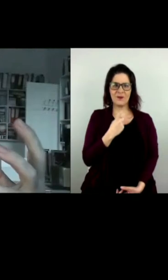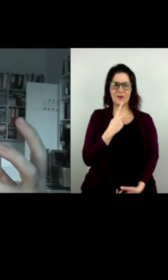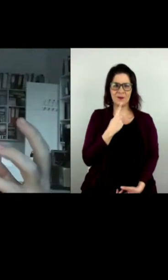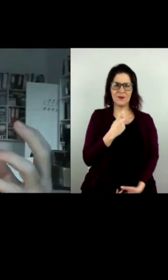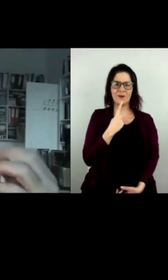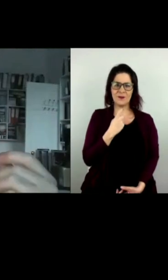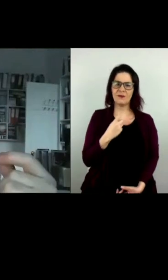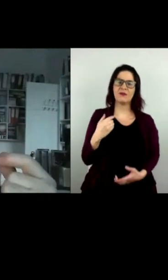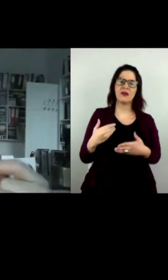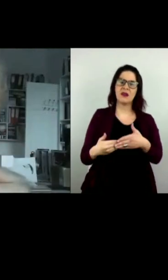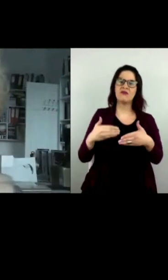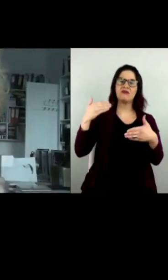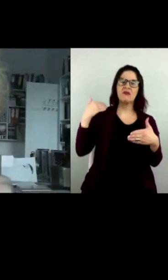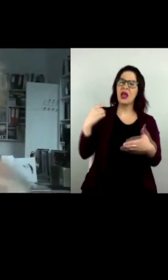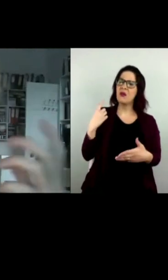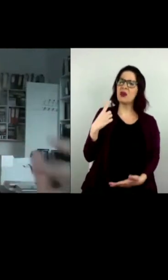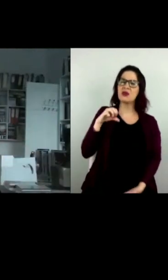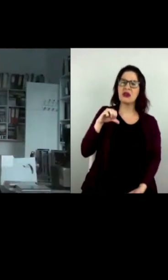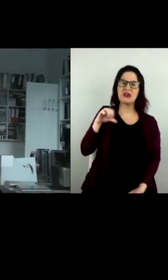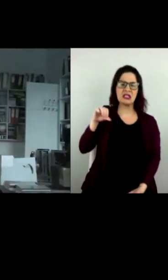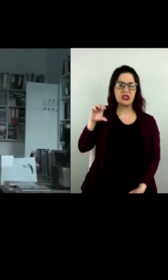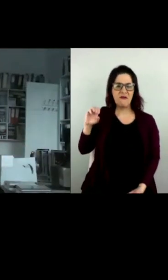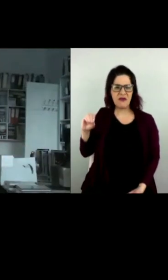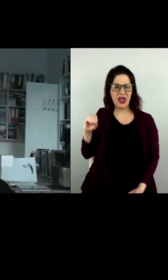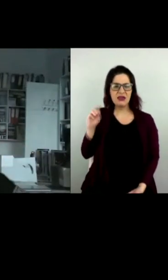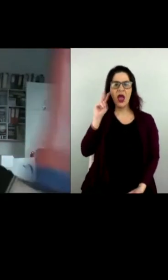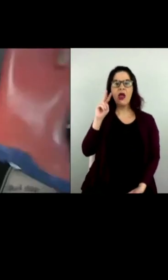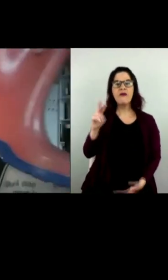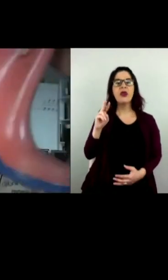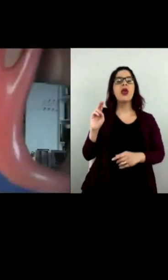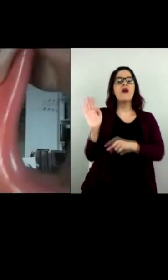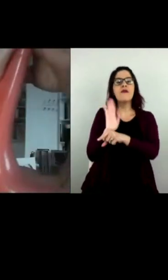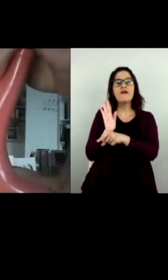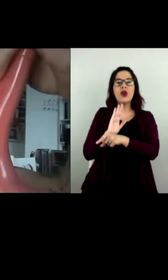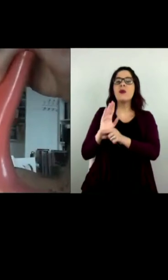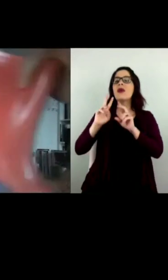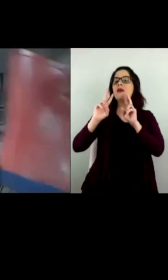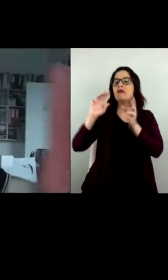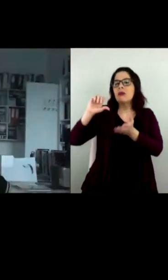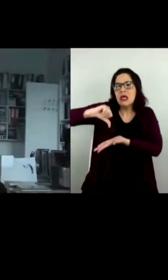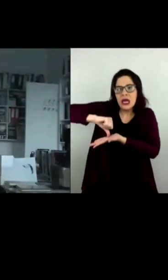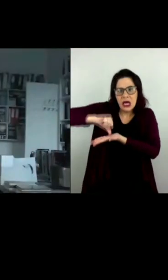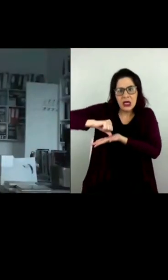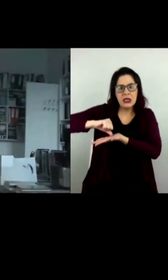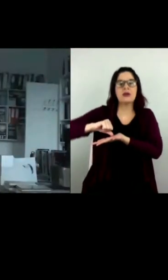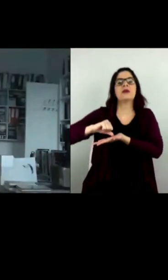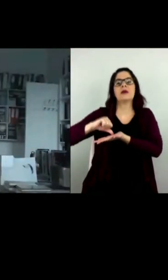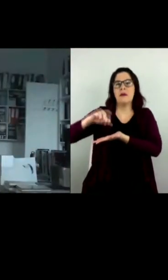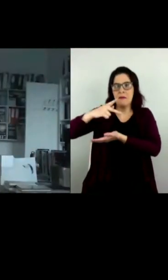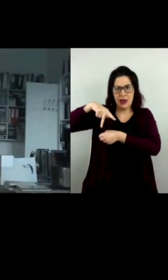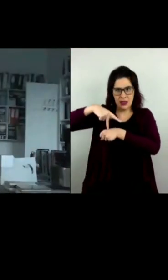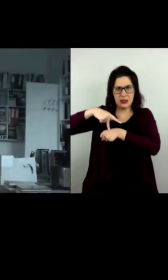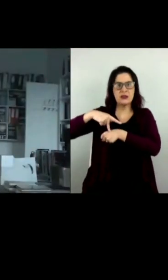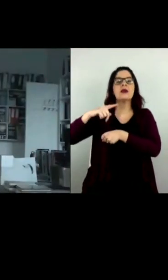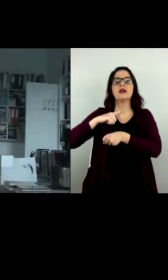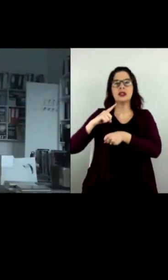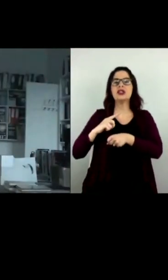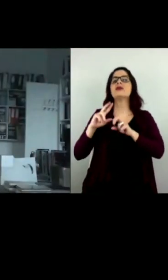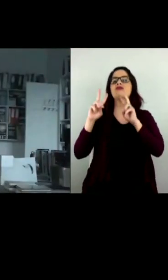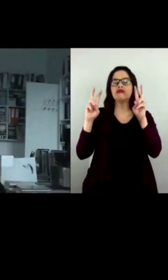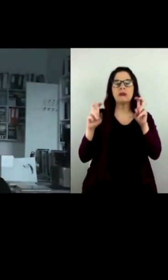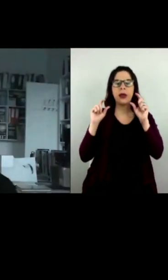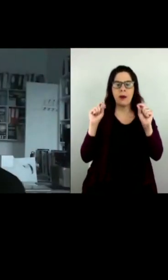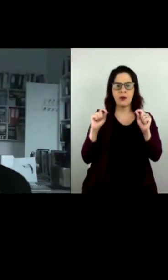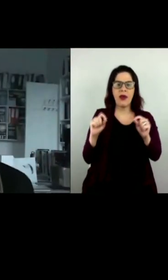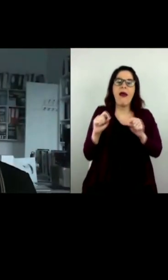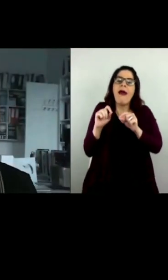saw a film from Iran called The Boot. And it was about a little red boot. And it was a film about childhood. And